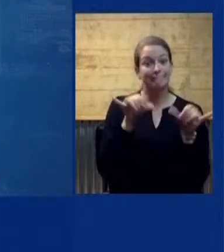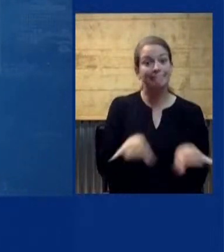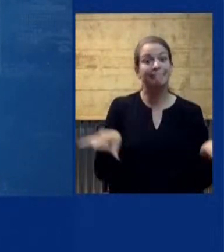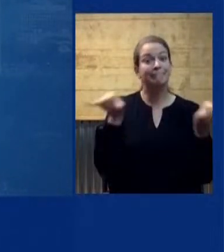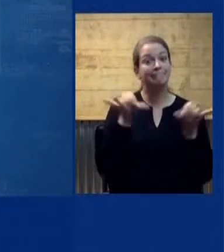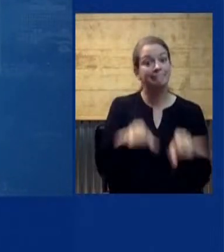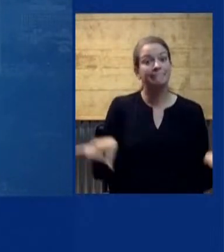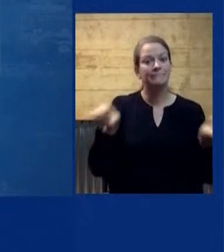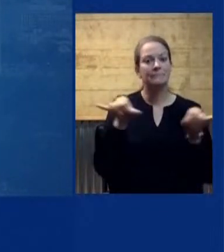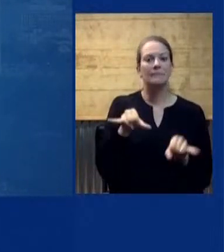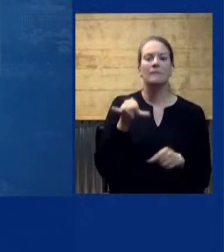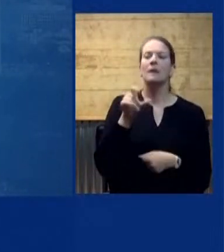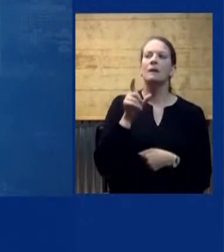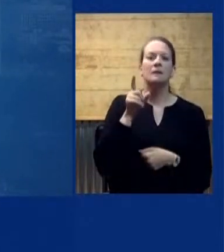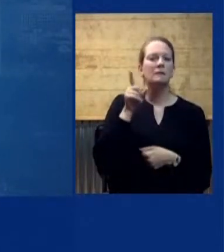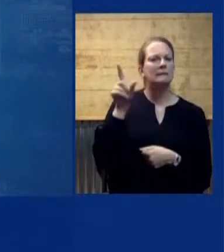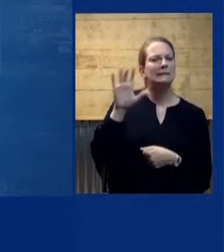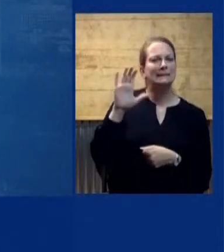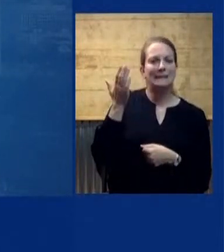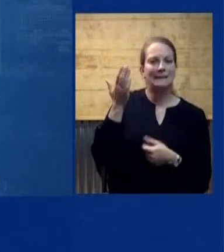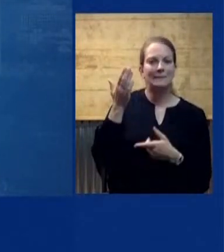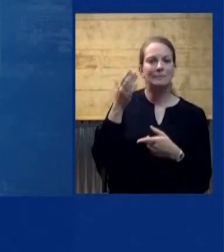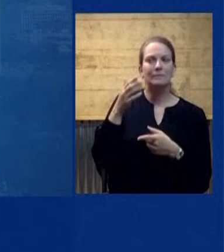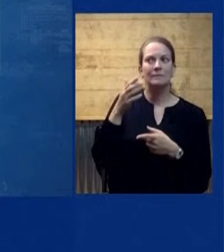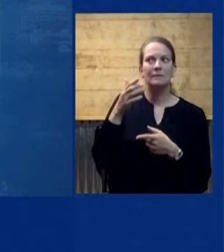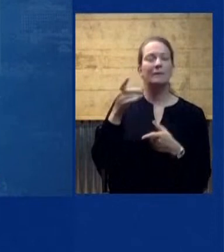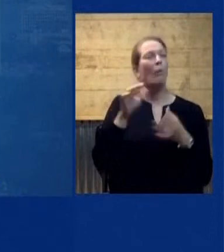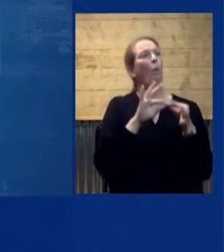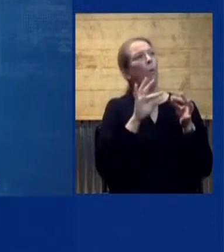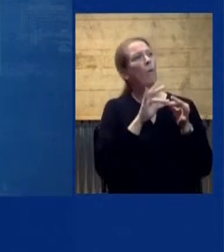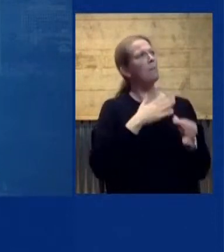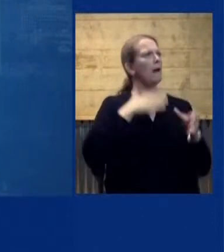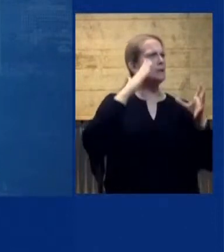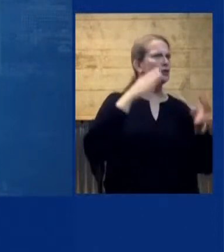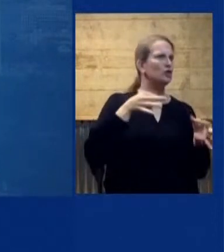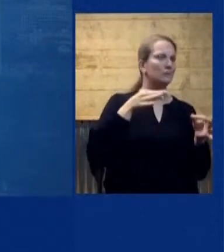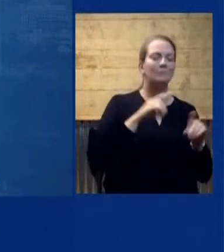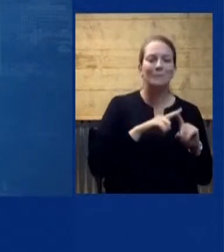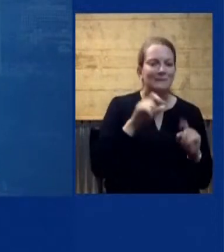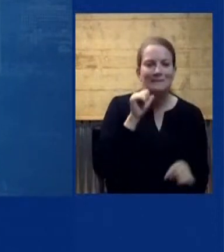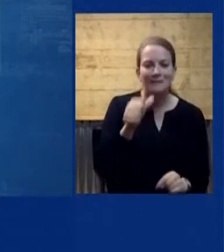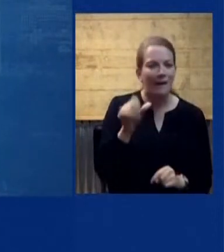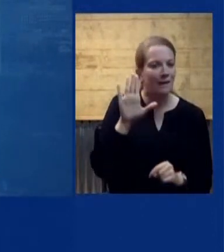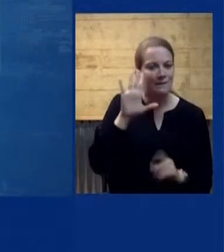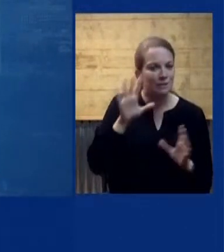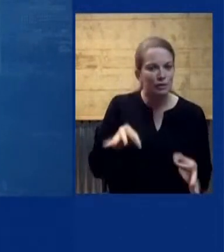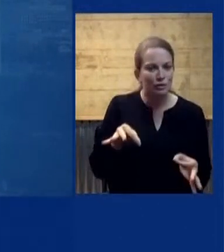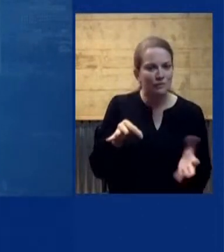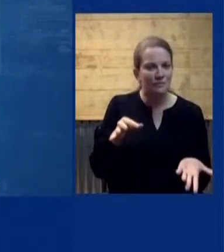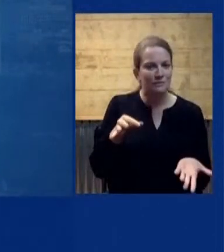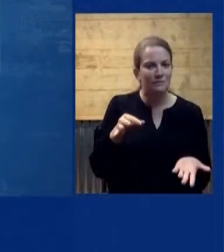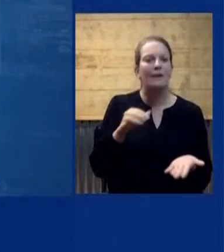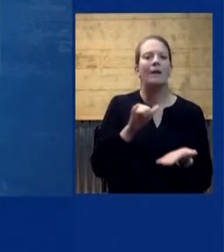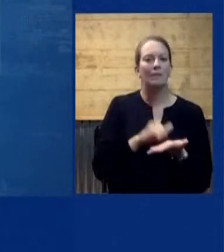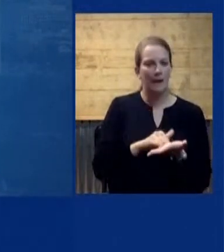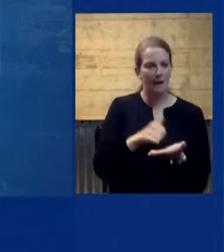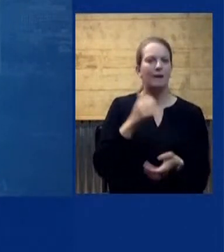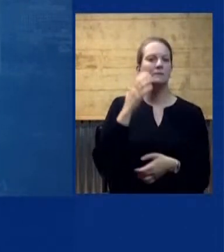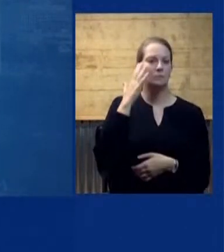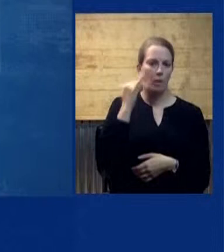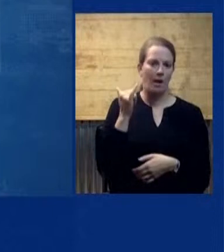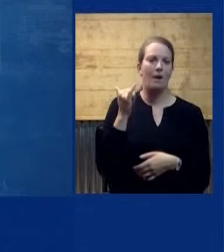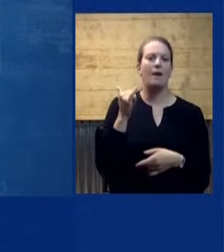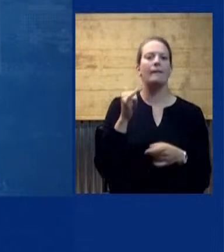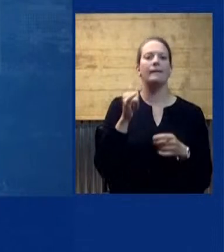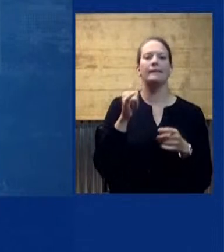false choice. And he's posed a false choice that is one of the reasons this nation is now in the situation that